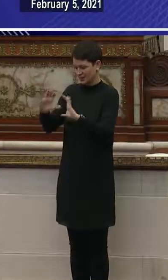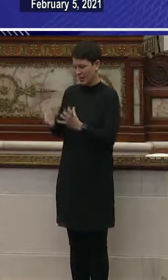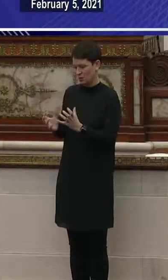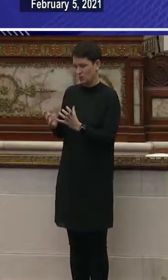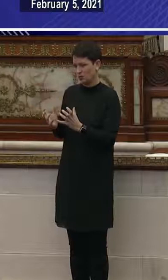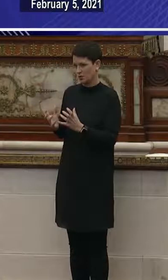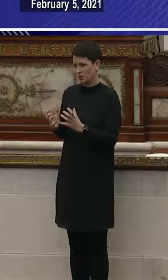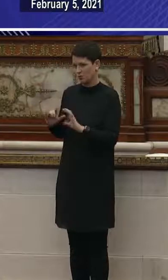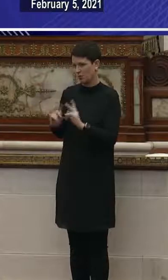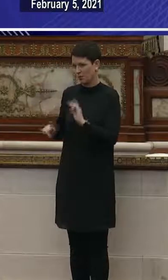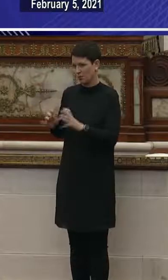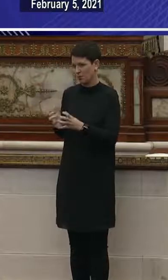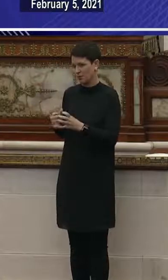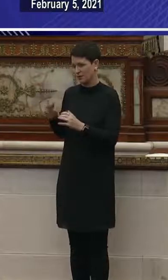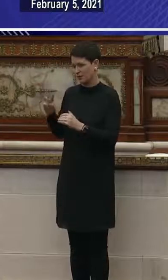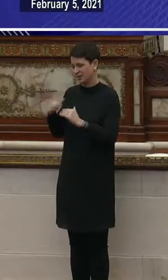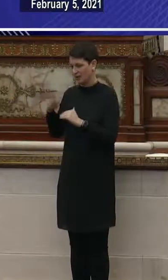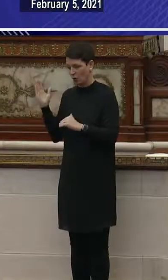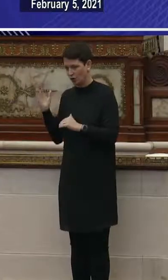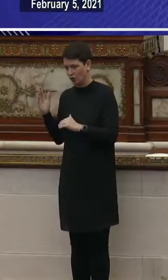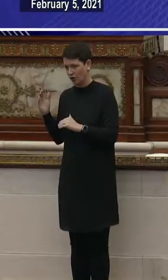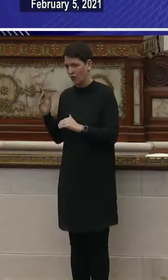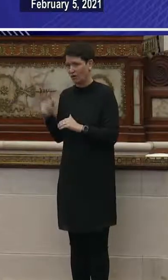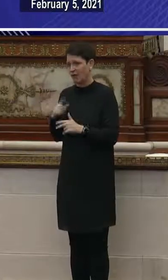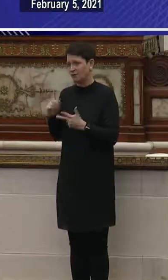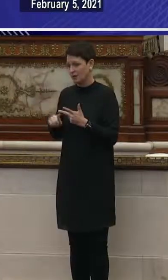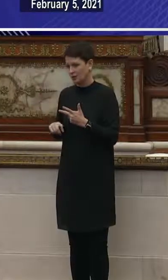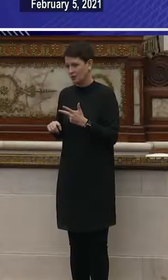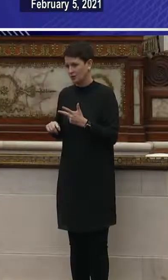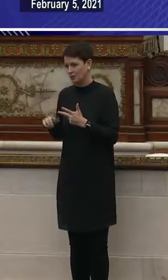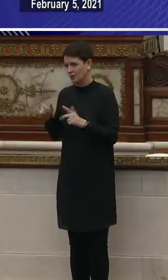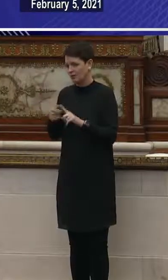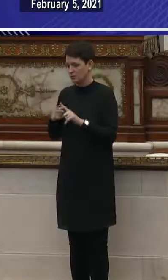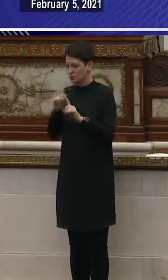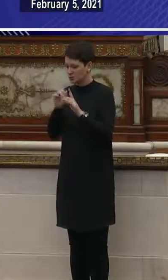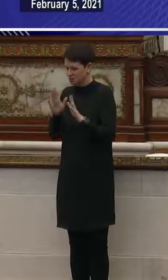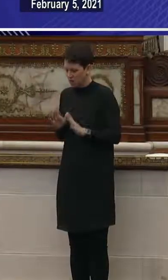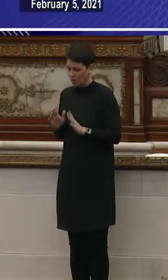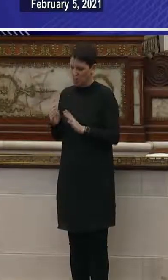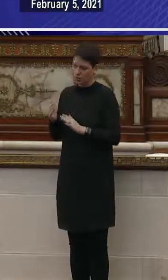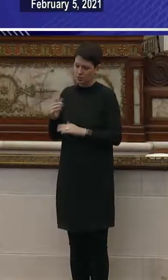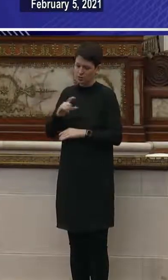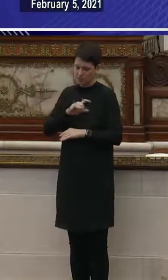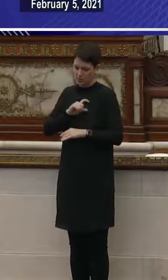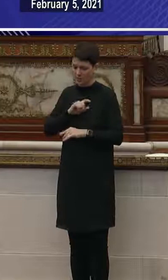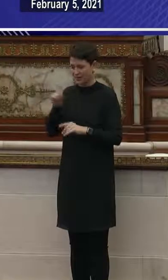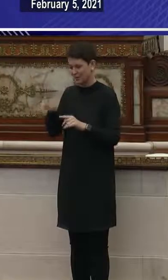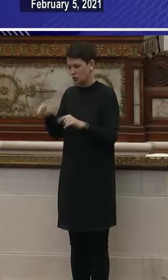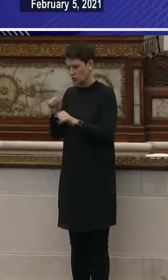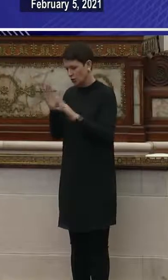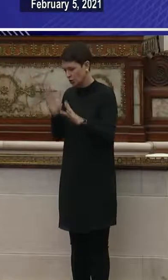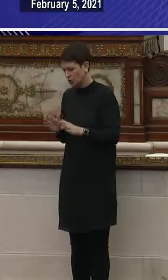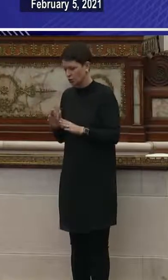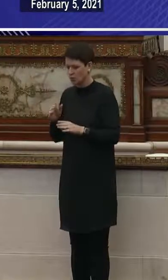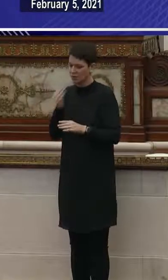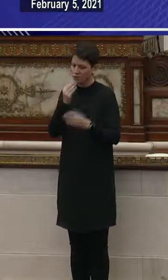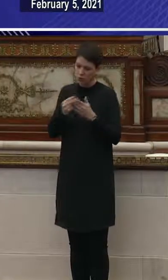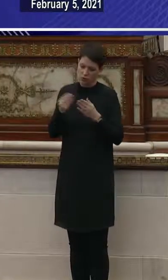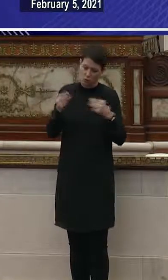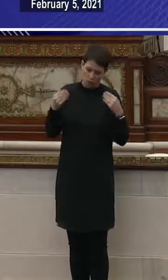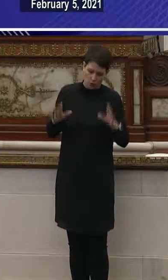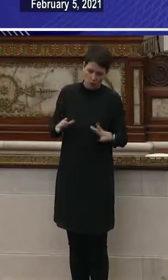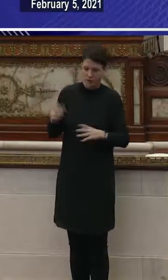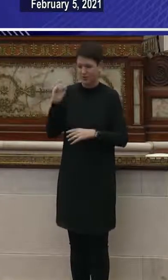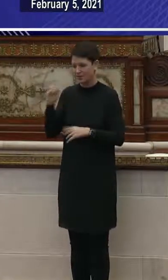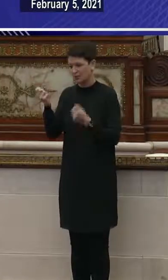of 65 and over, and then first responders or essential workers like grocery store workers,